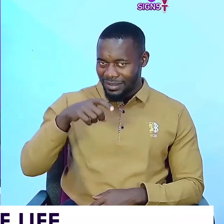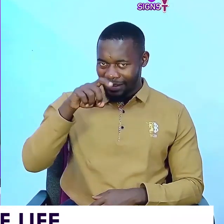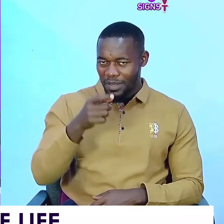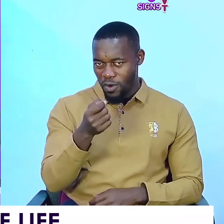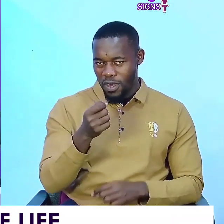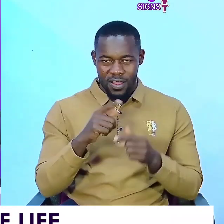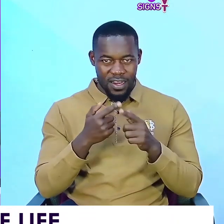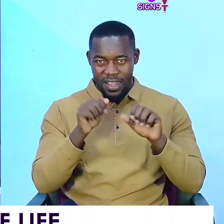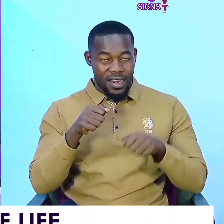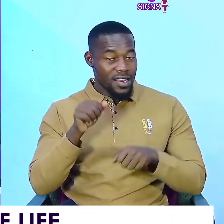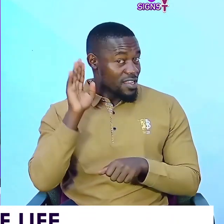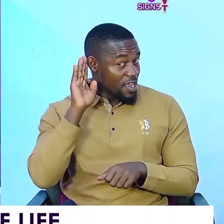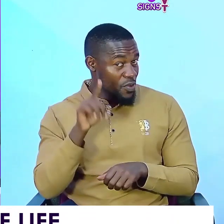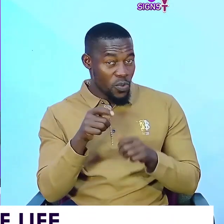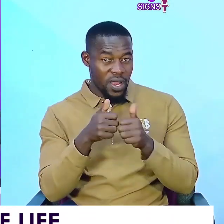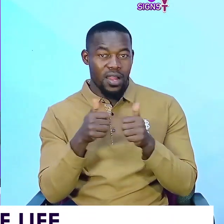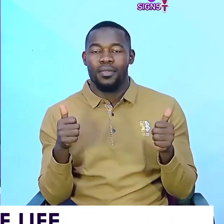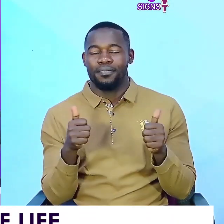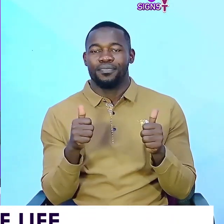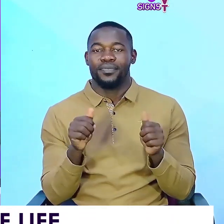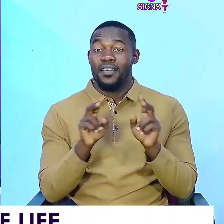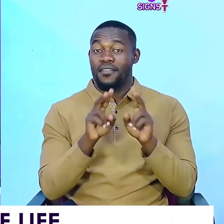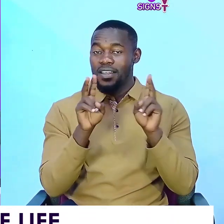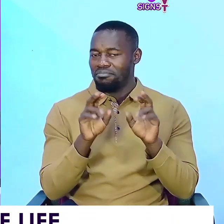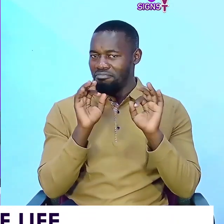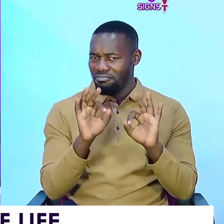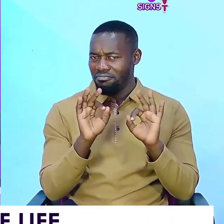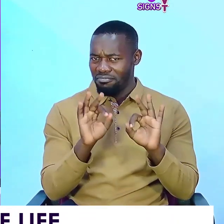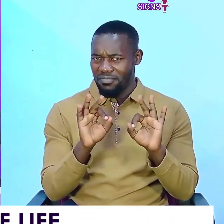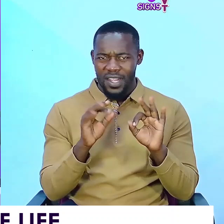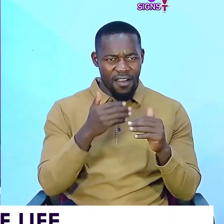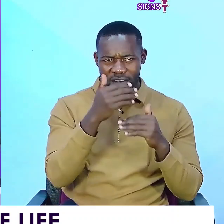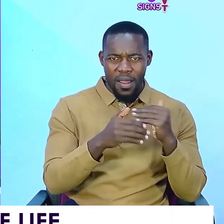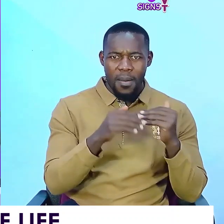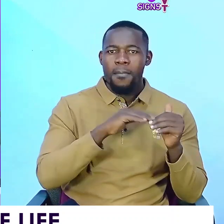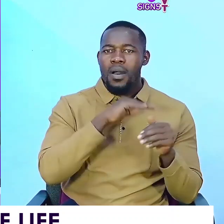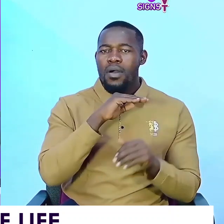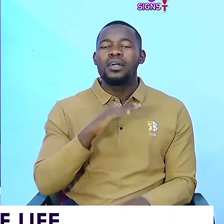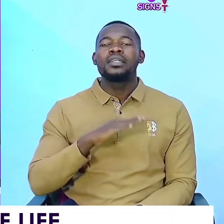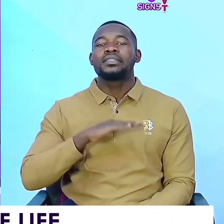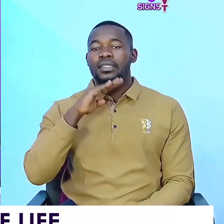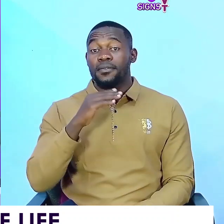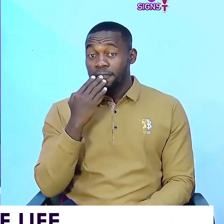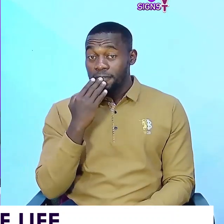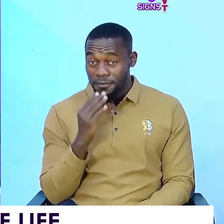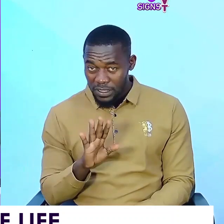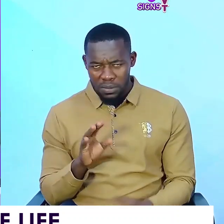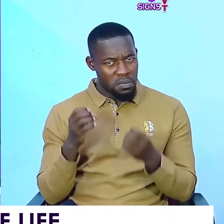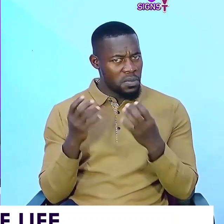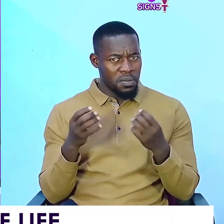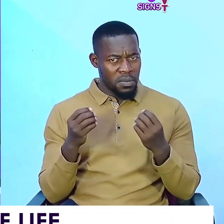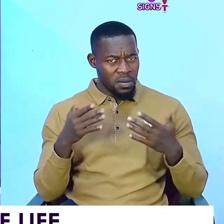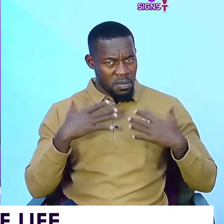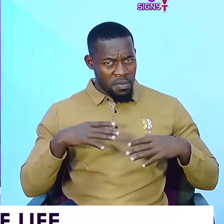that I can hear you. Sure. It's amazing that after Raila Amolo died, many people came up